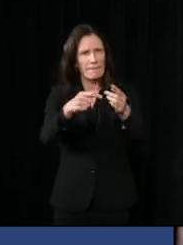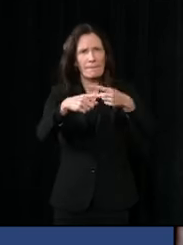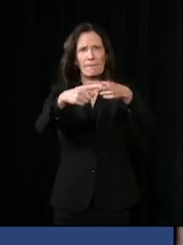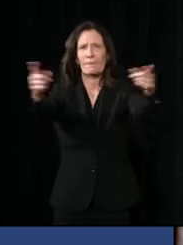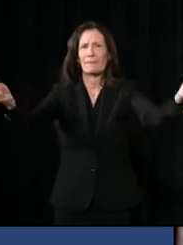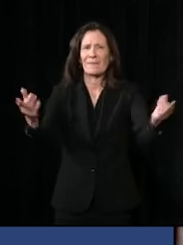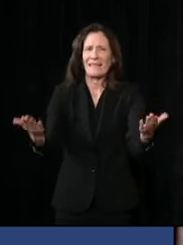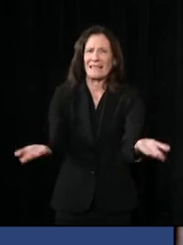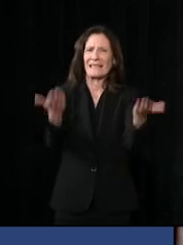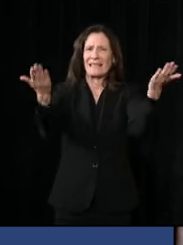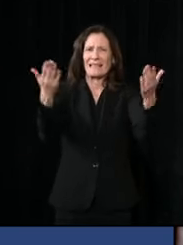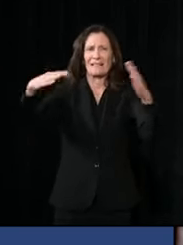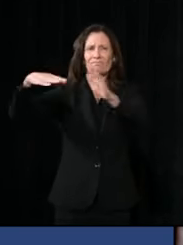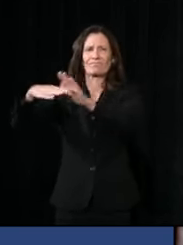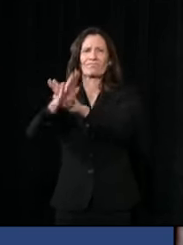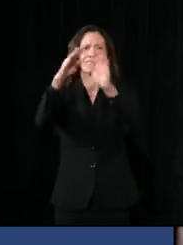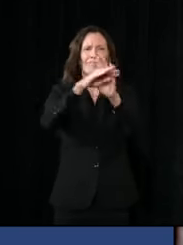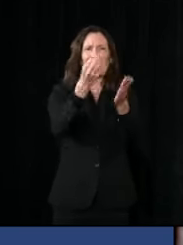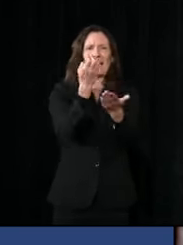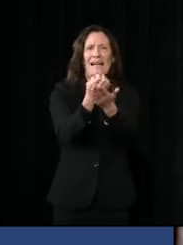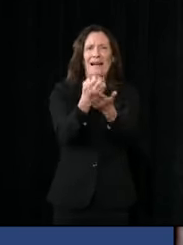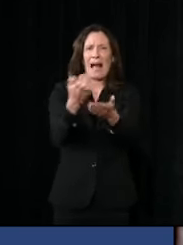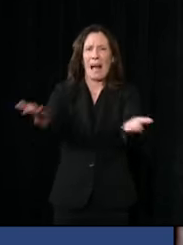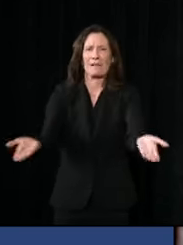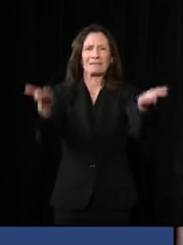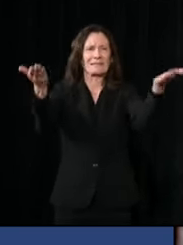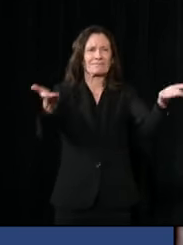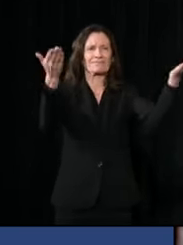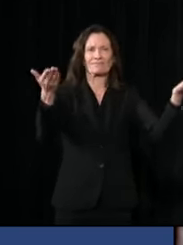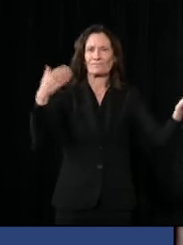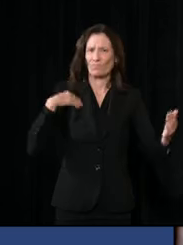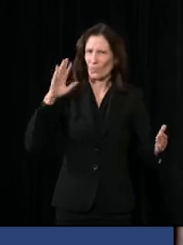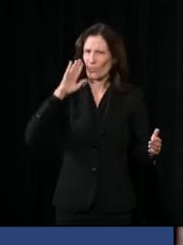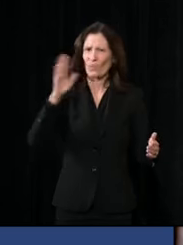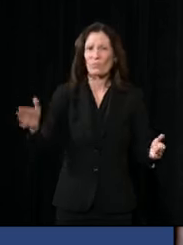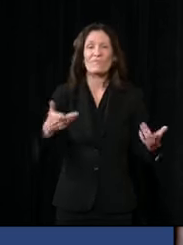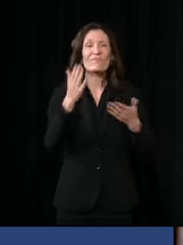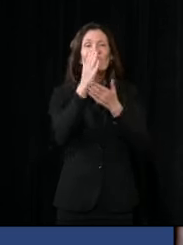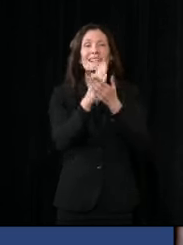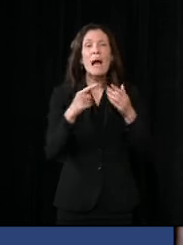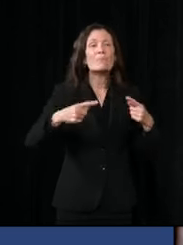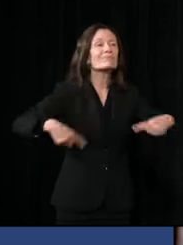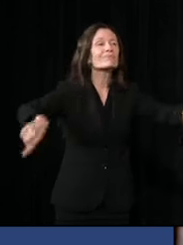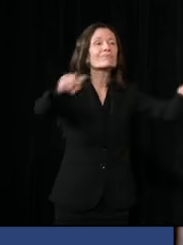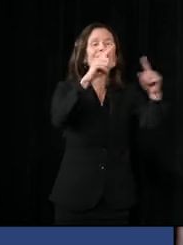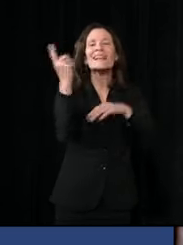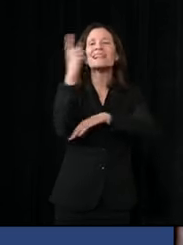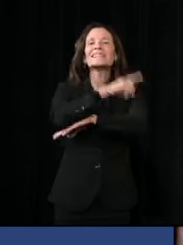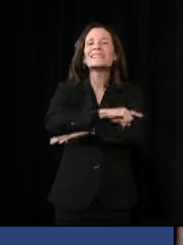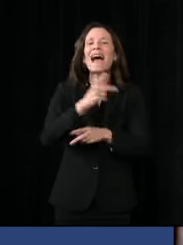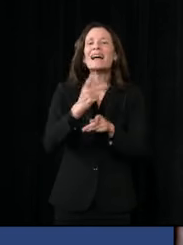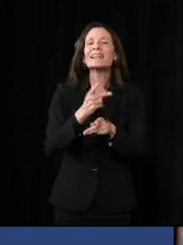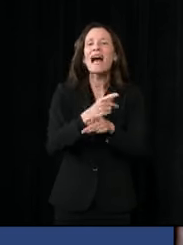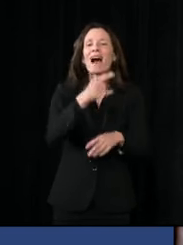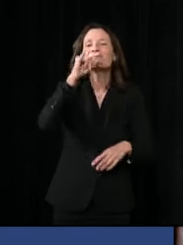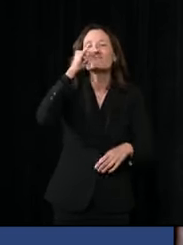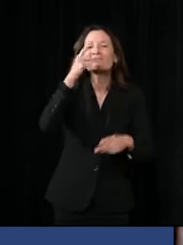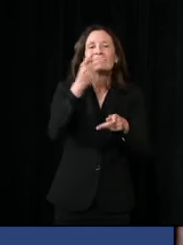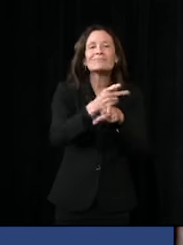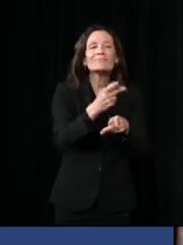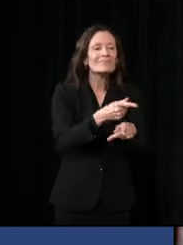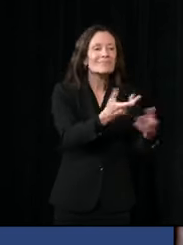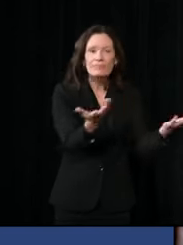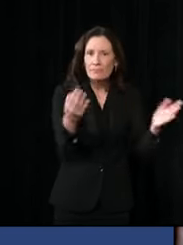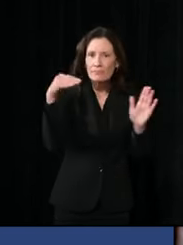earn disproportionately low incomes, have been forced to close all across the state. Some advocates believe that more